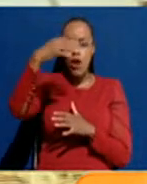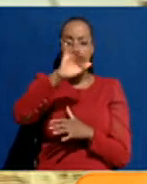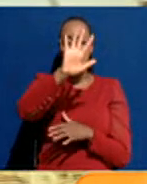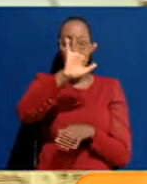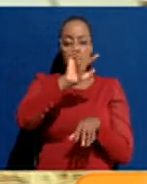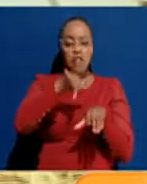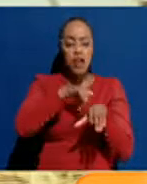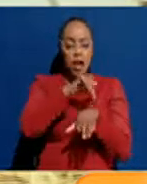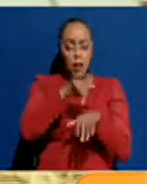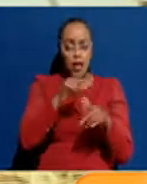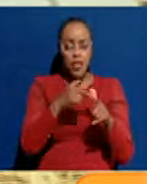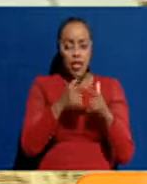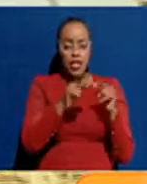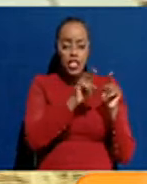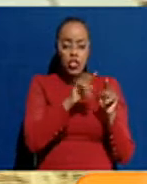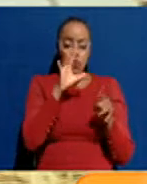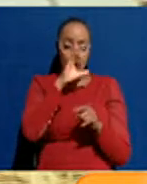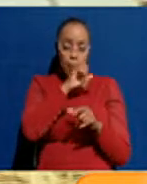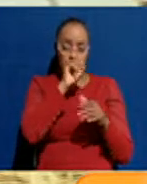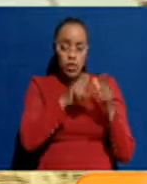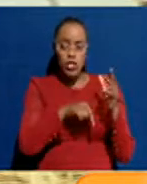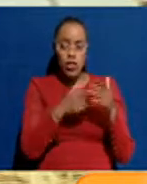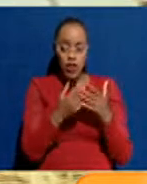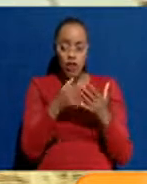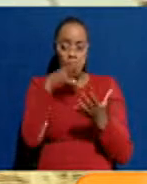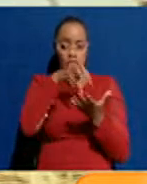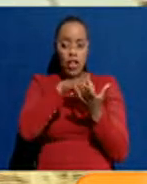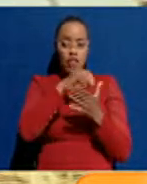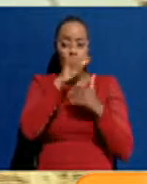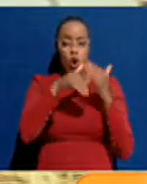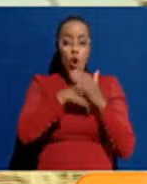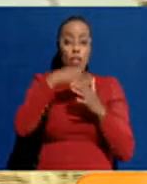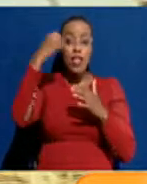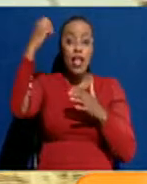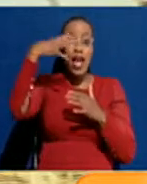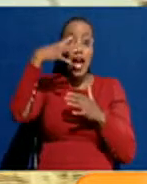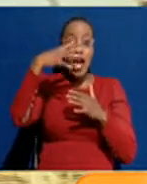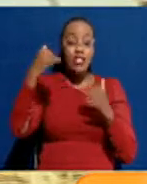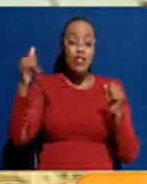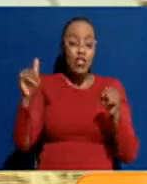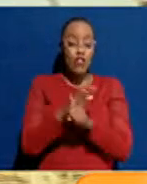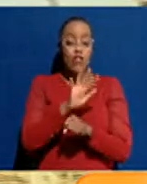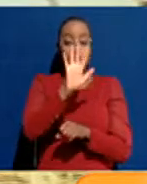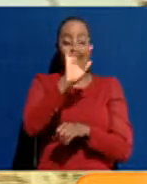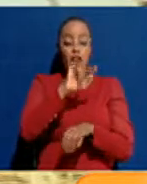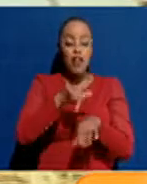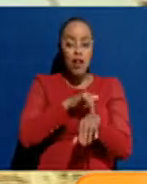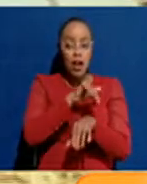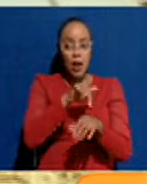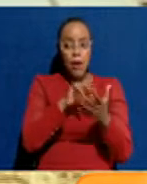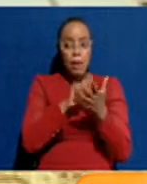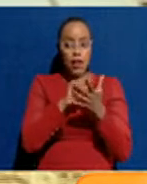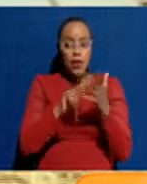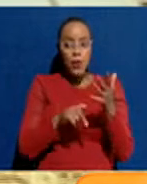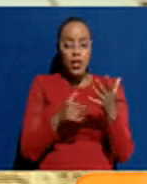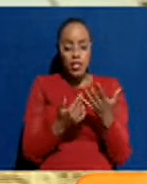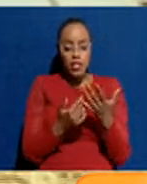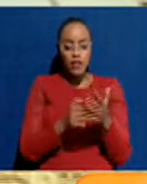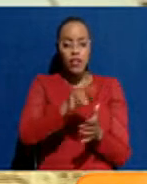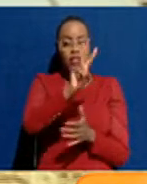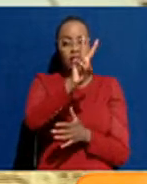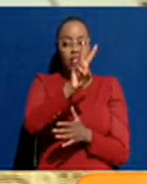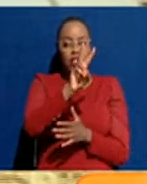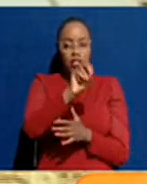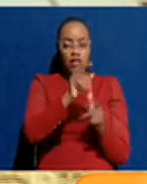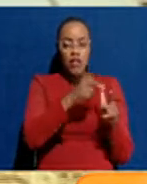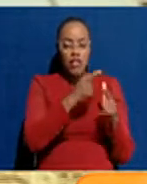5 hours. And I'm even assuming a scenario where all the lights are on for the entire 5 hours. Mm-hmm. That would just be mean 20 times